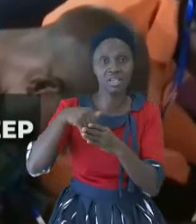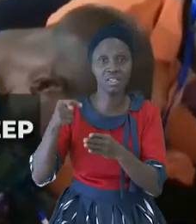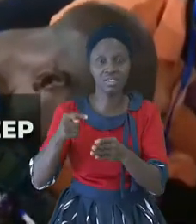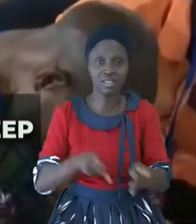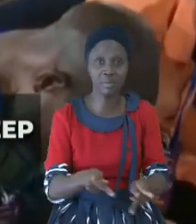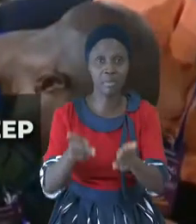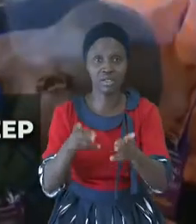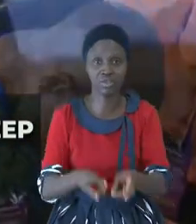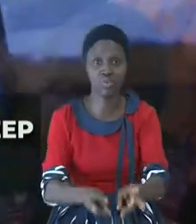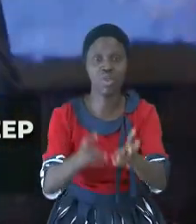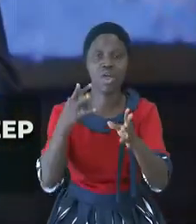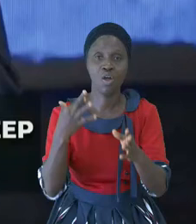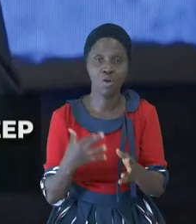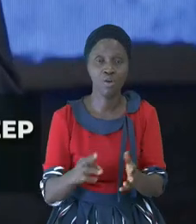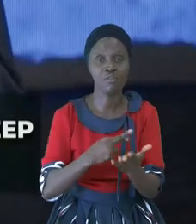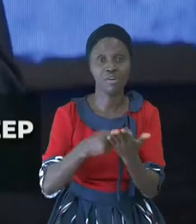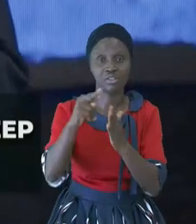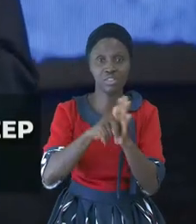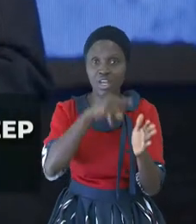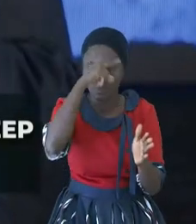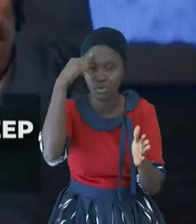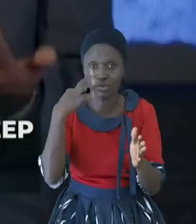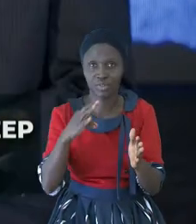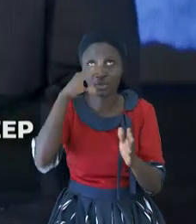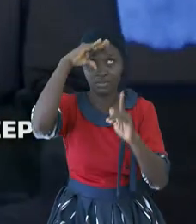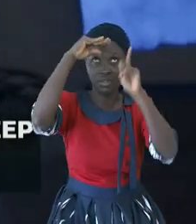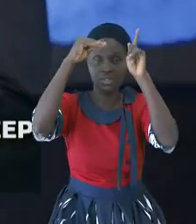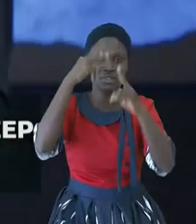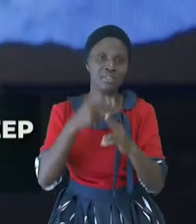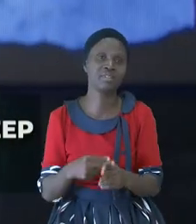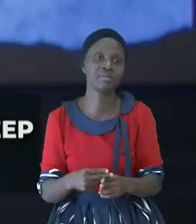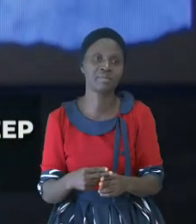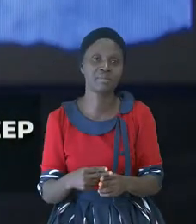his name's sake. And then in verse 4, it says, yea,